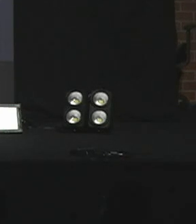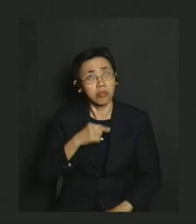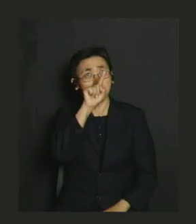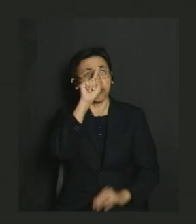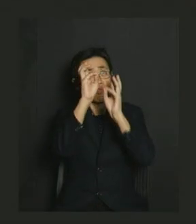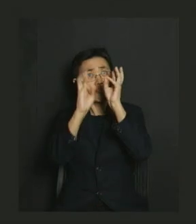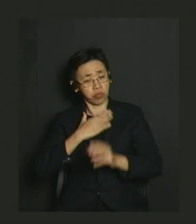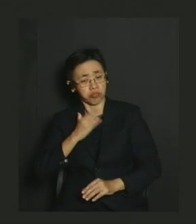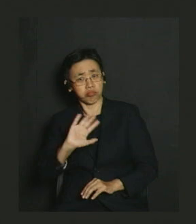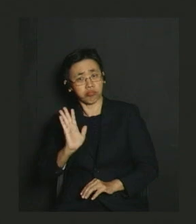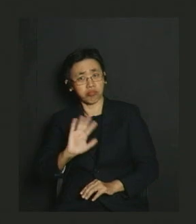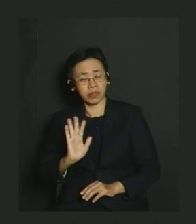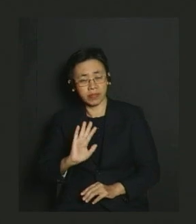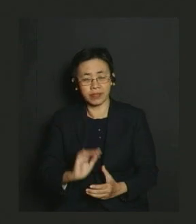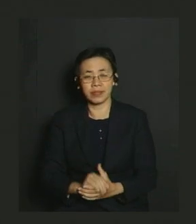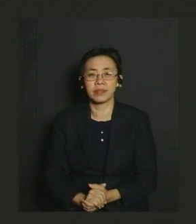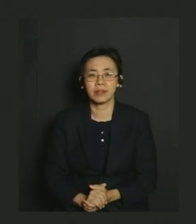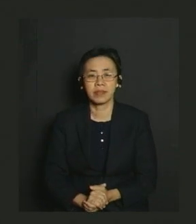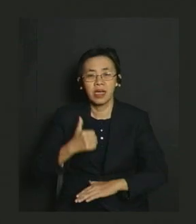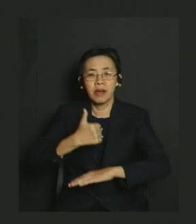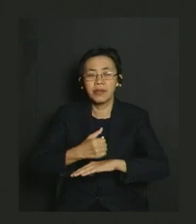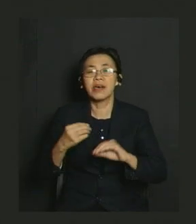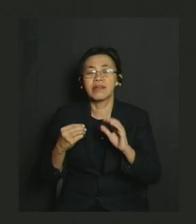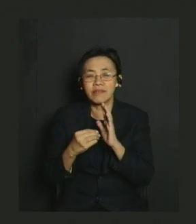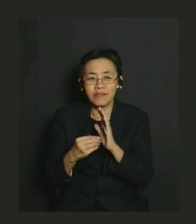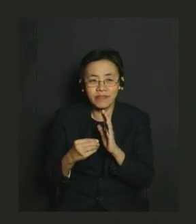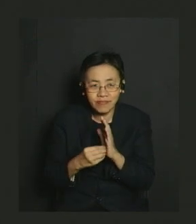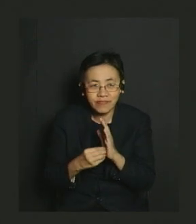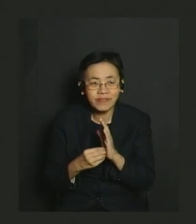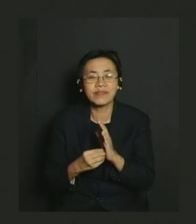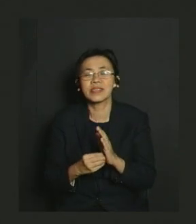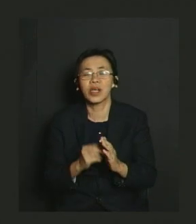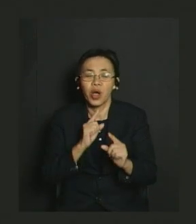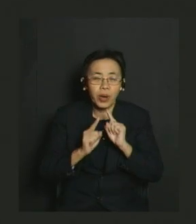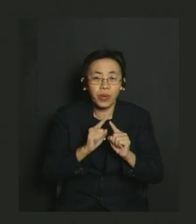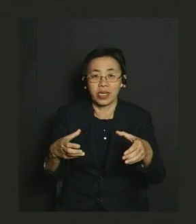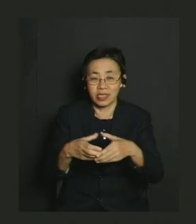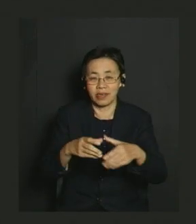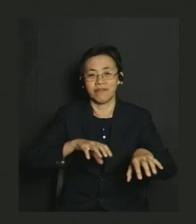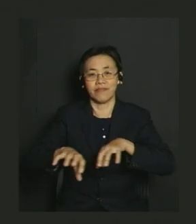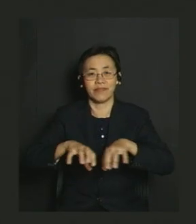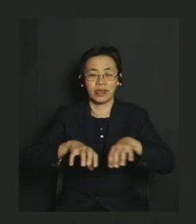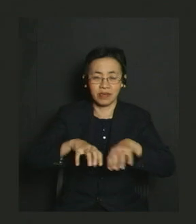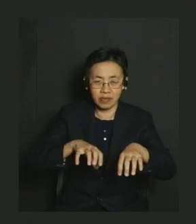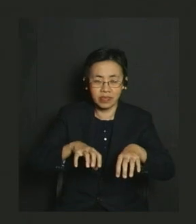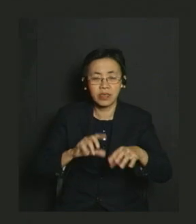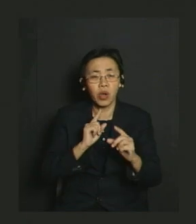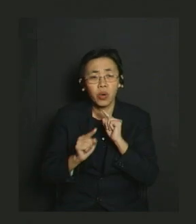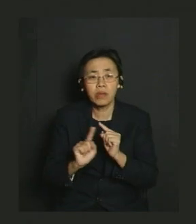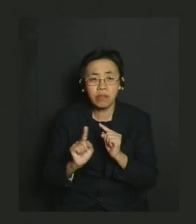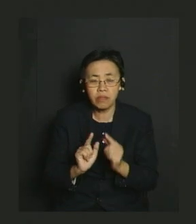governor come and talk to all of the management team, so he told that, hey, you guys need to read this